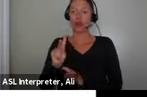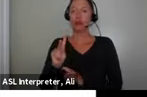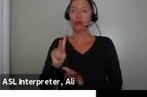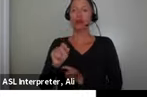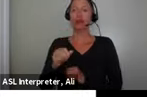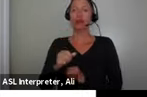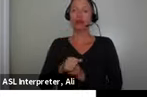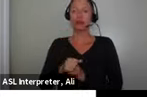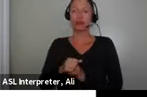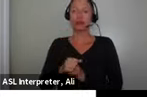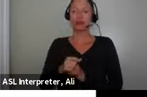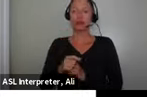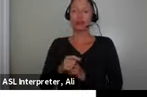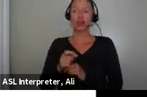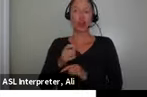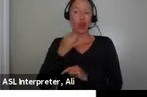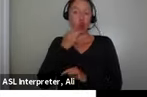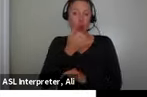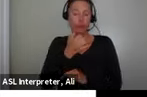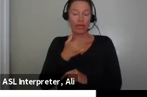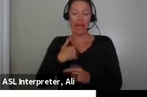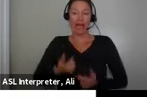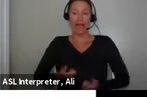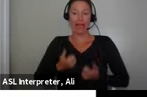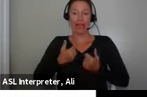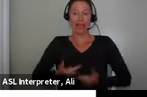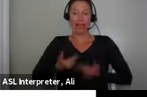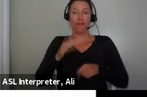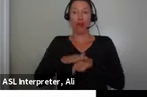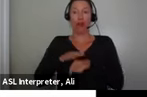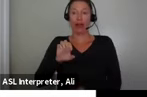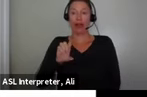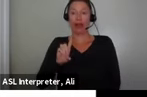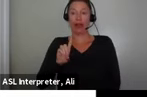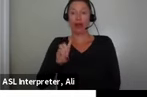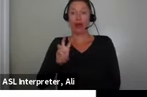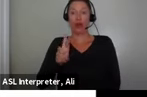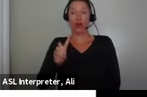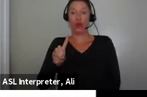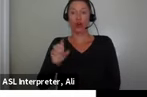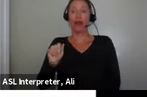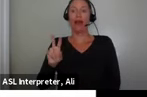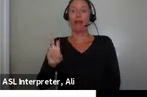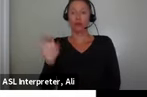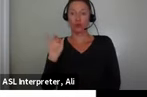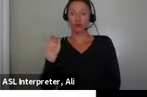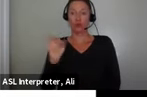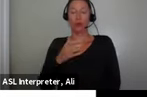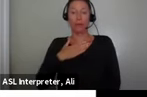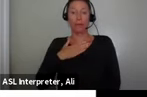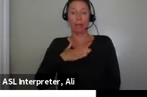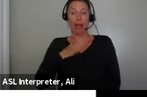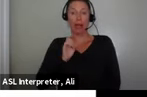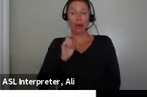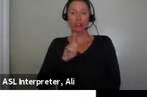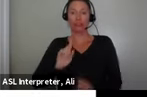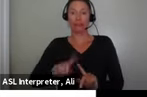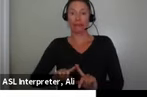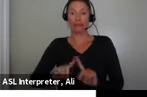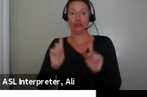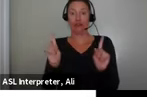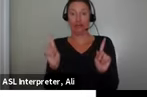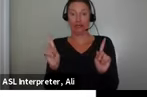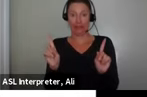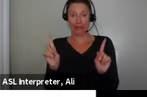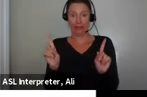live on Edwards Avenue, and my questions are totally different than I